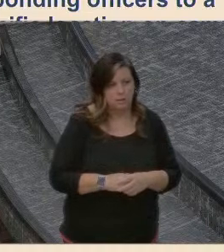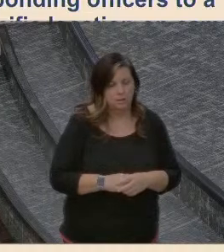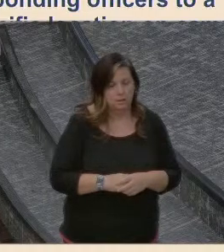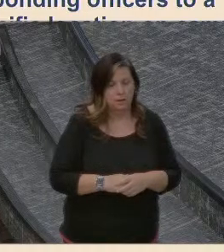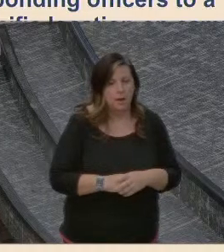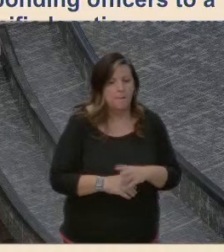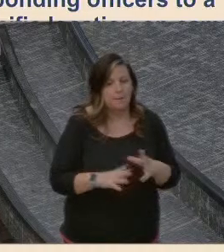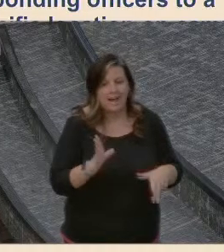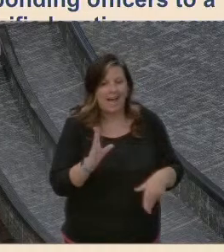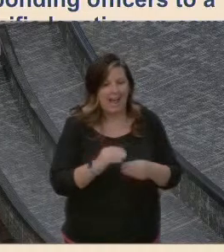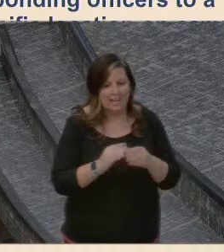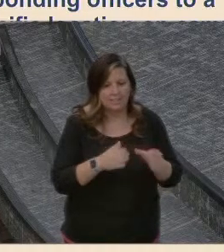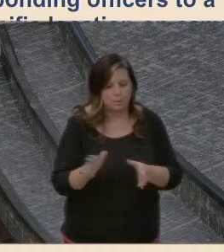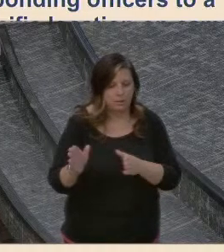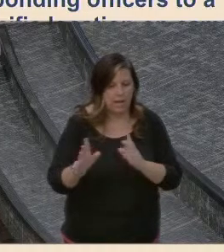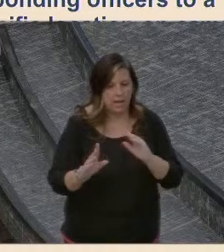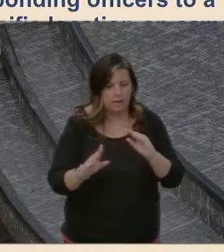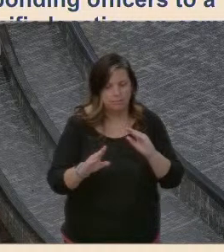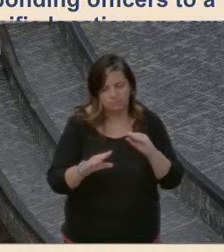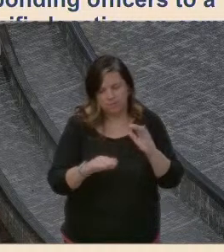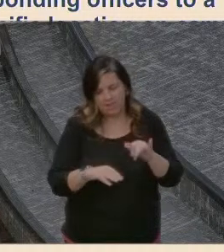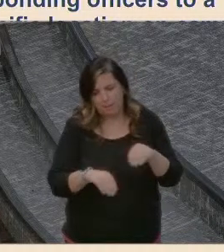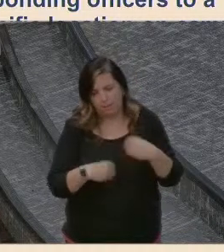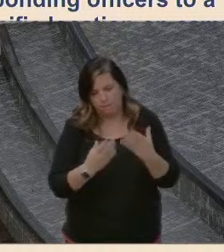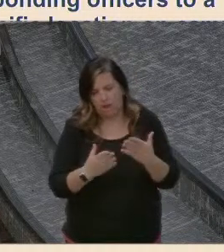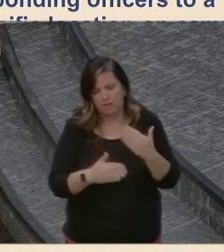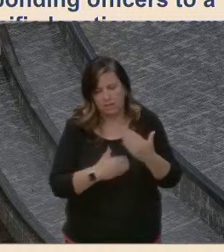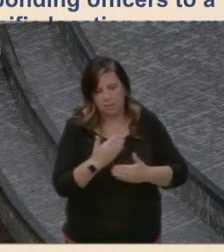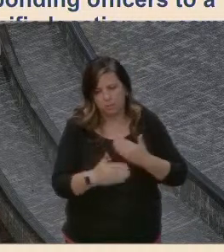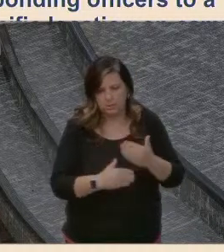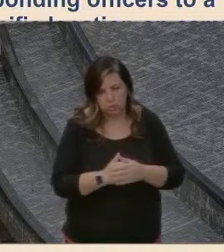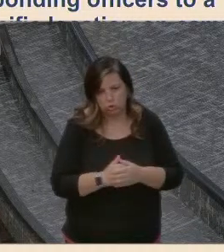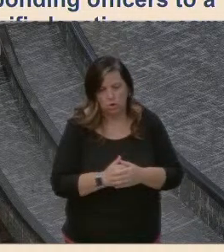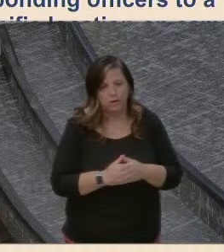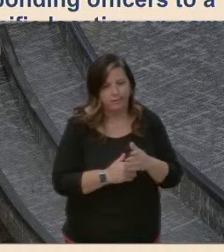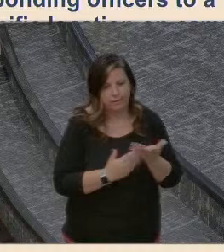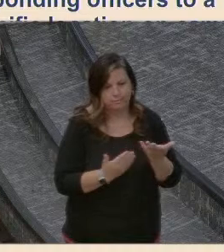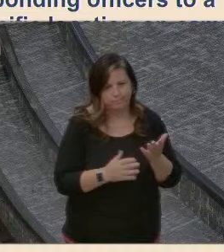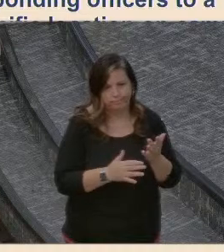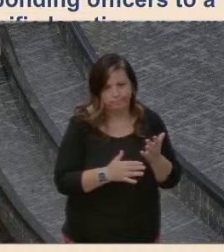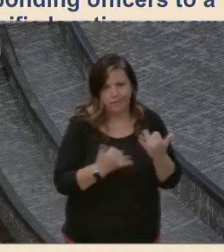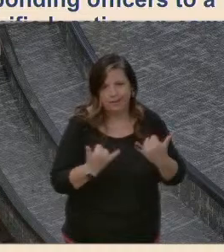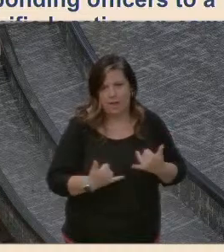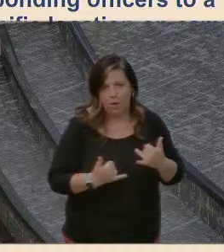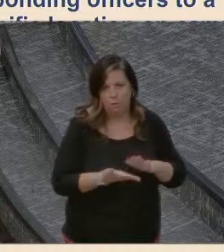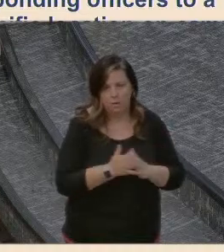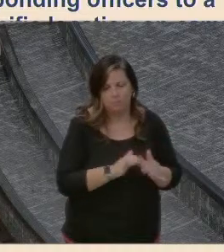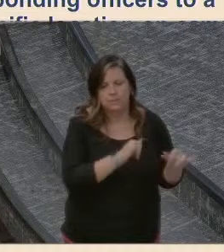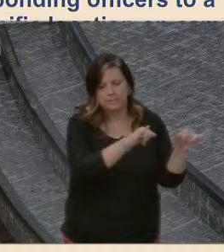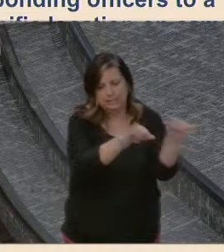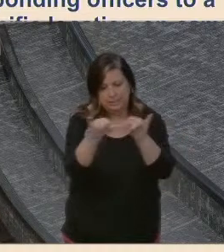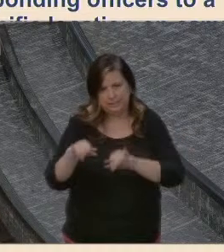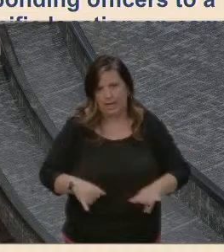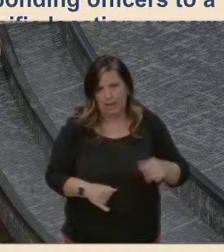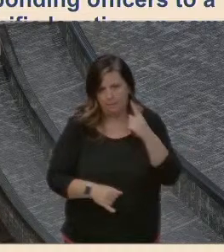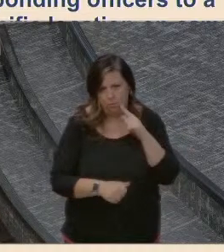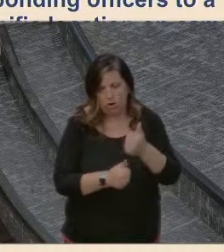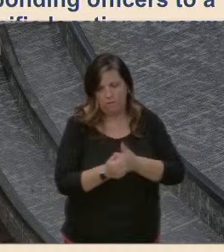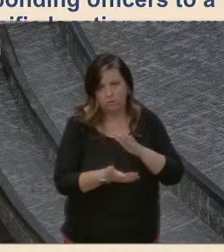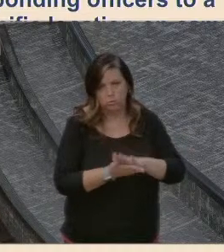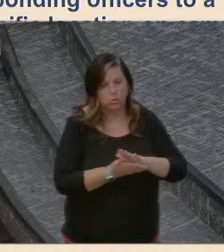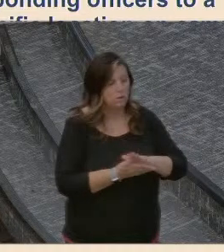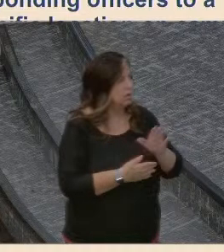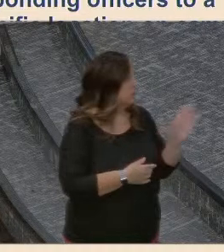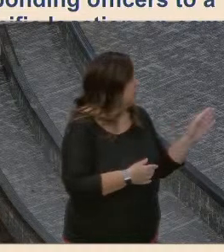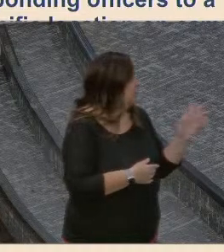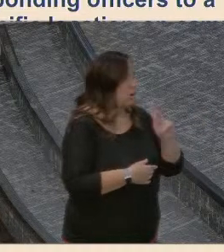adding it to the plan provides a procedure that's the same for every school. So is the kits the same